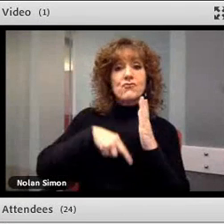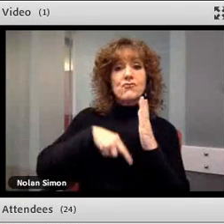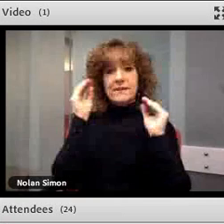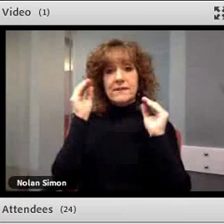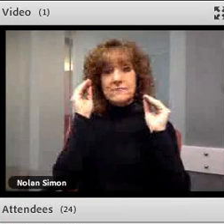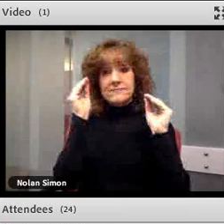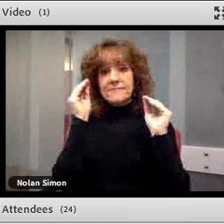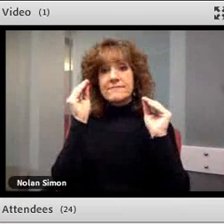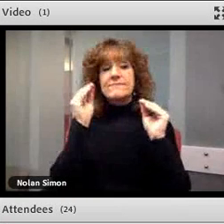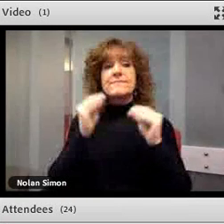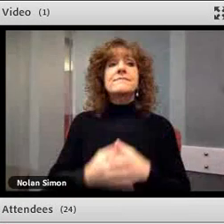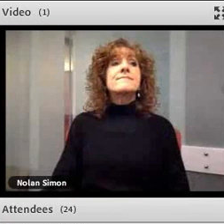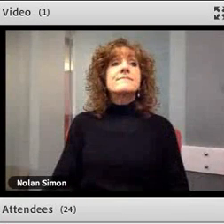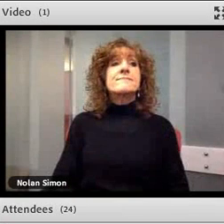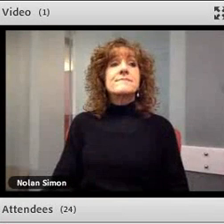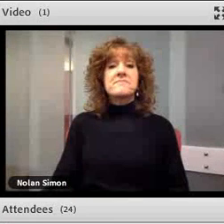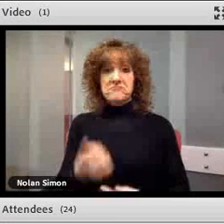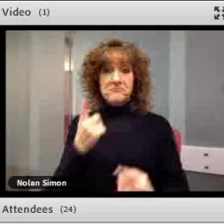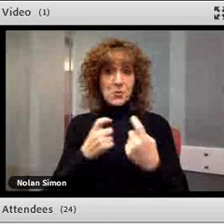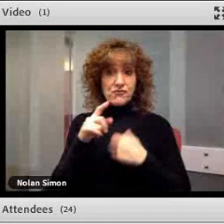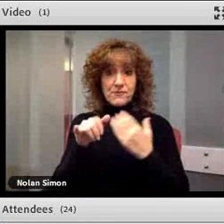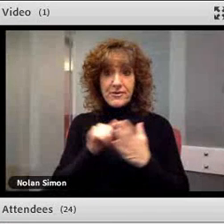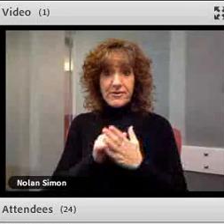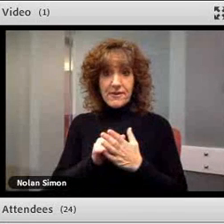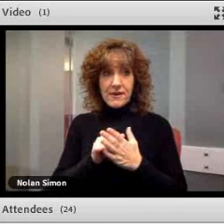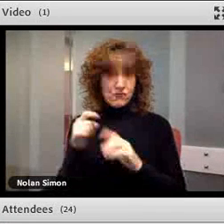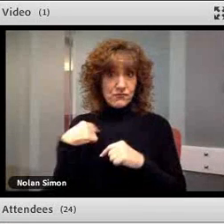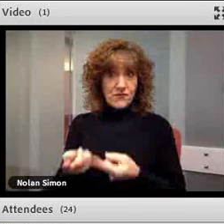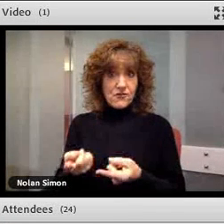instruction. Are there any questions about this?